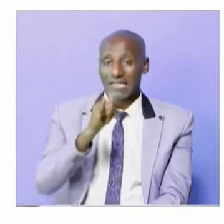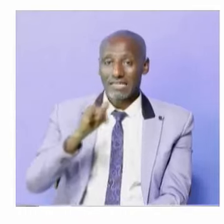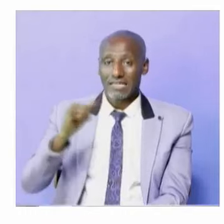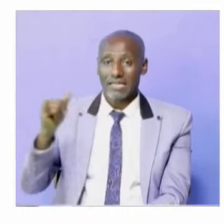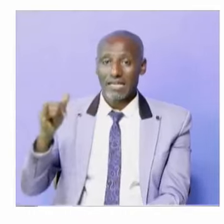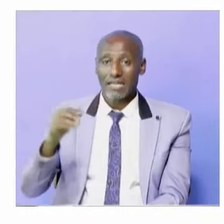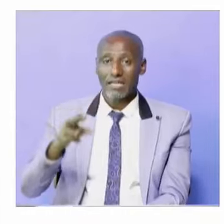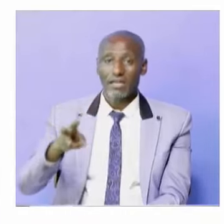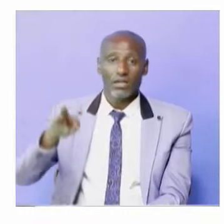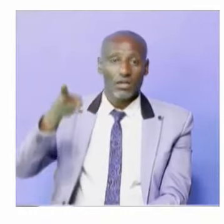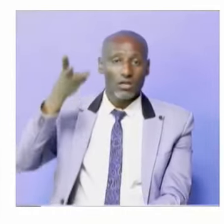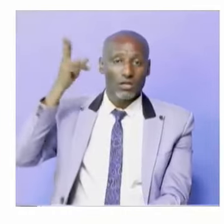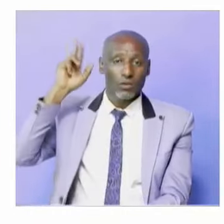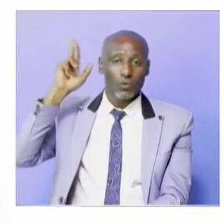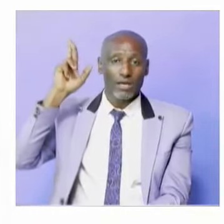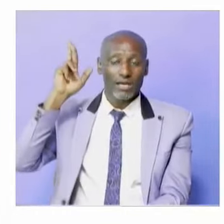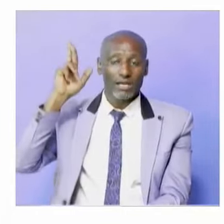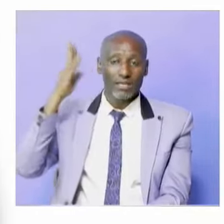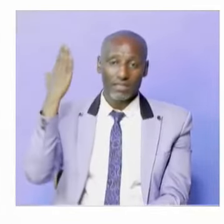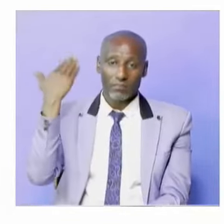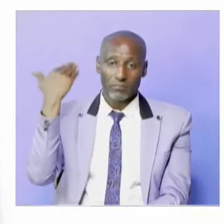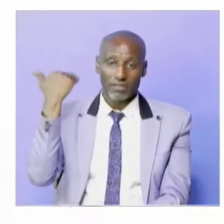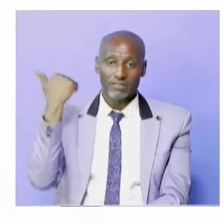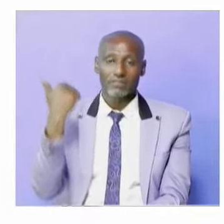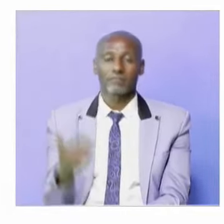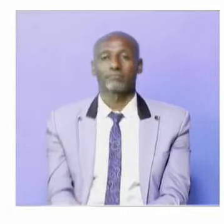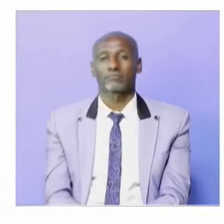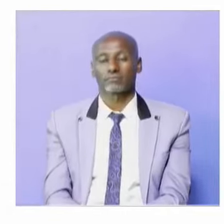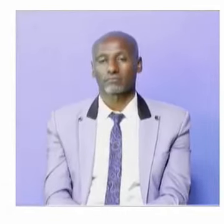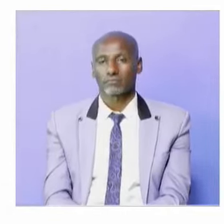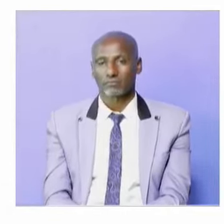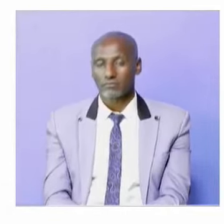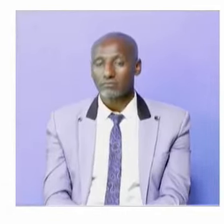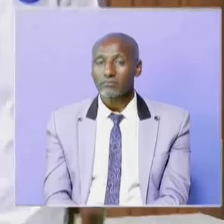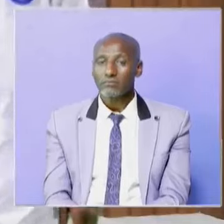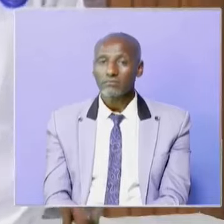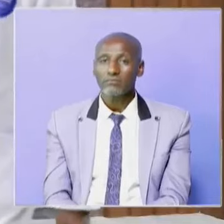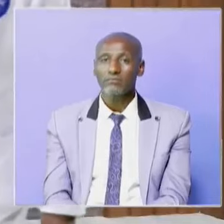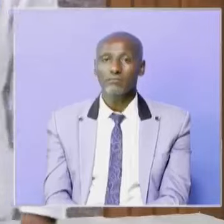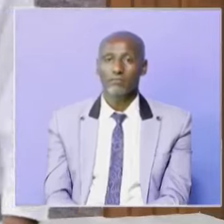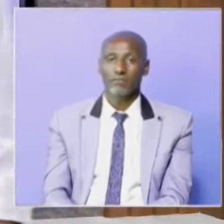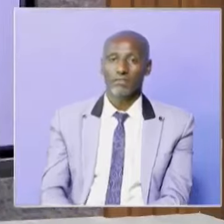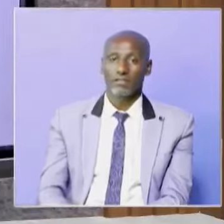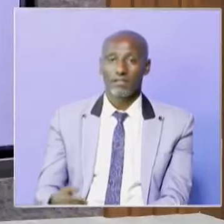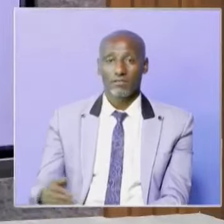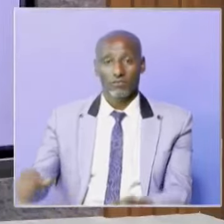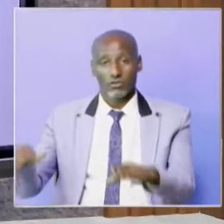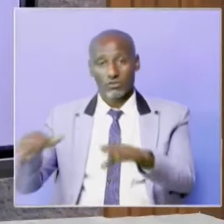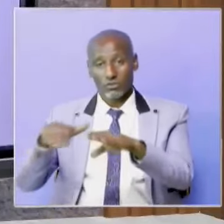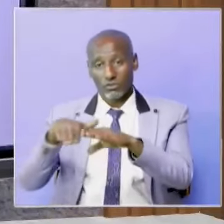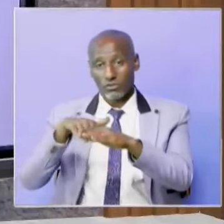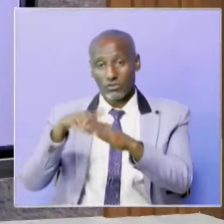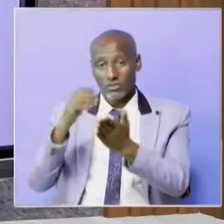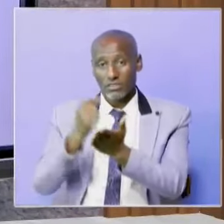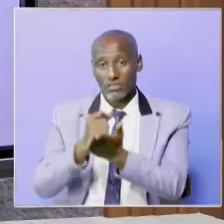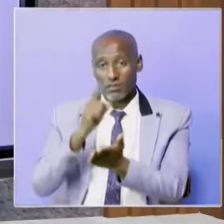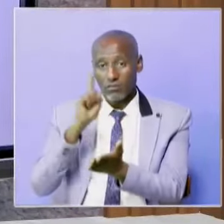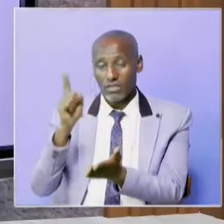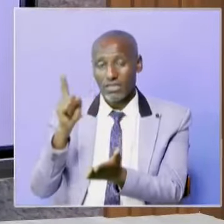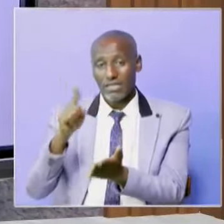they were, in past case. So, if you want to introduce